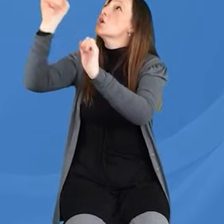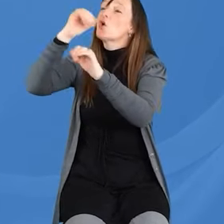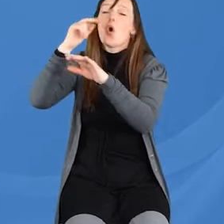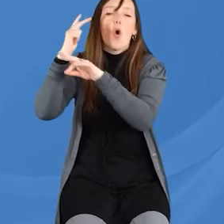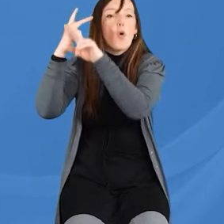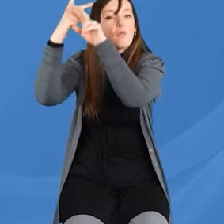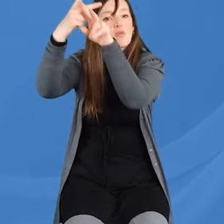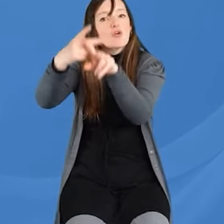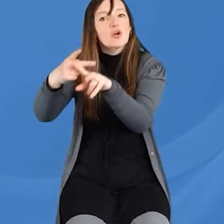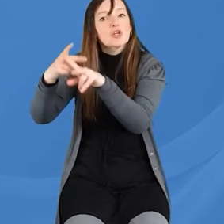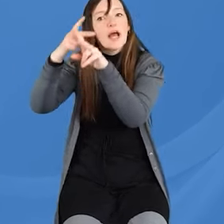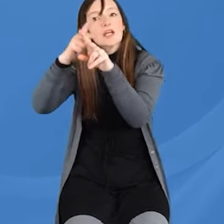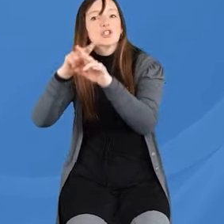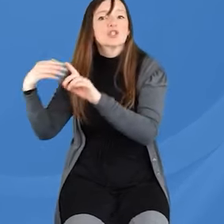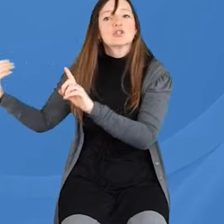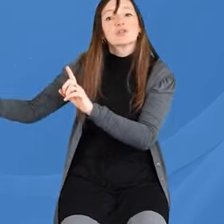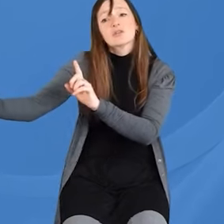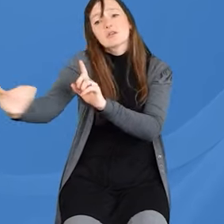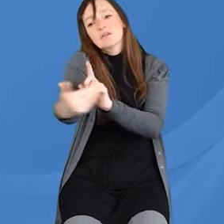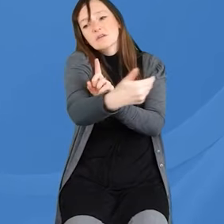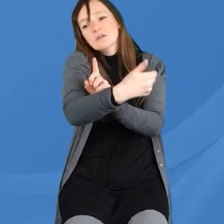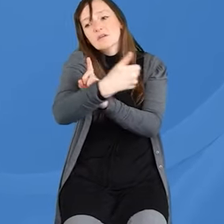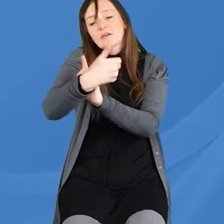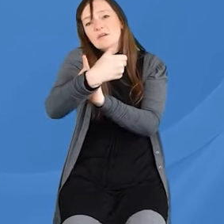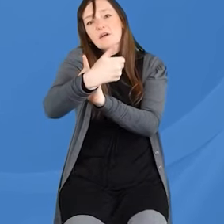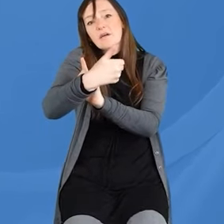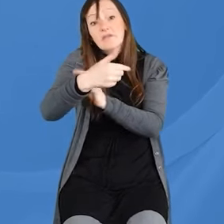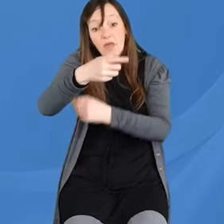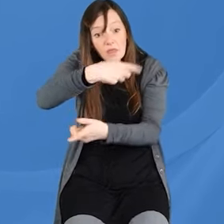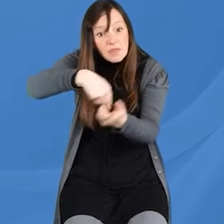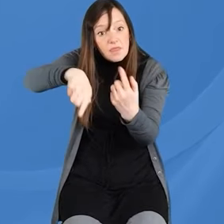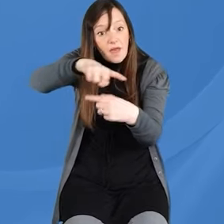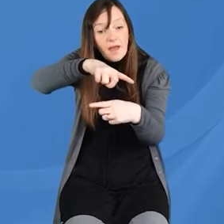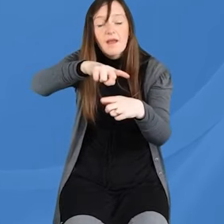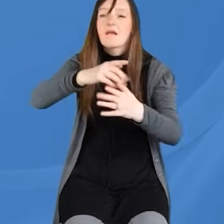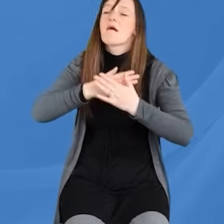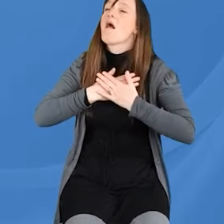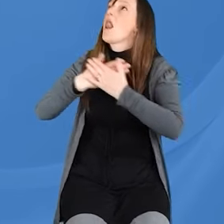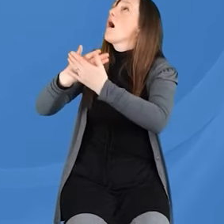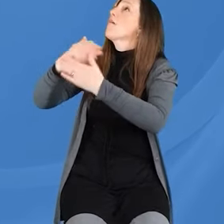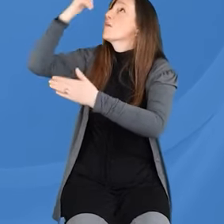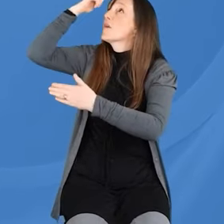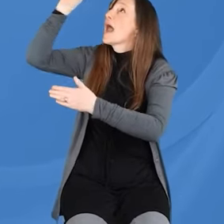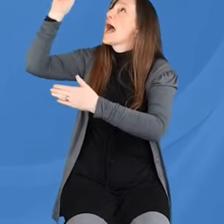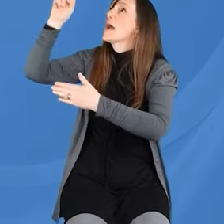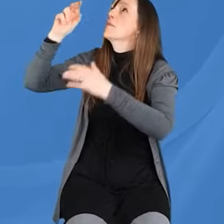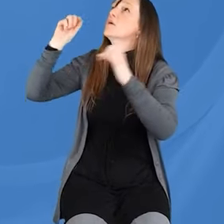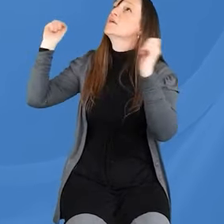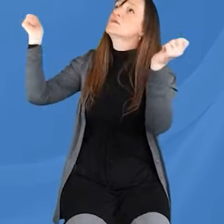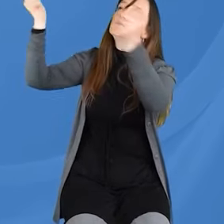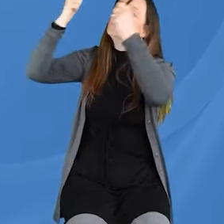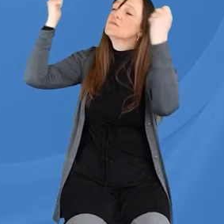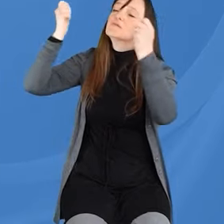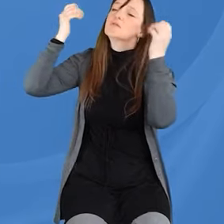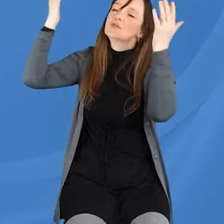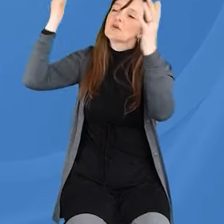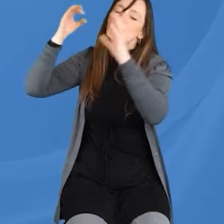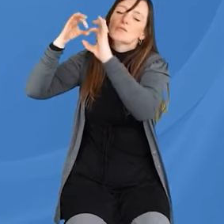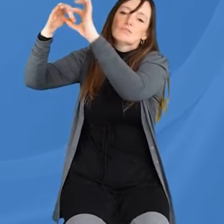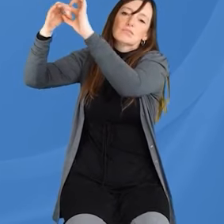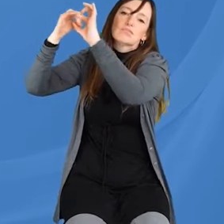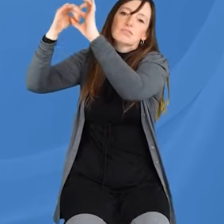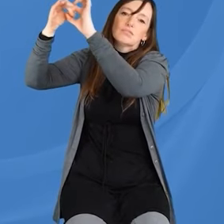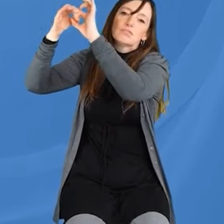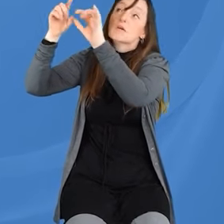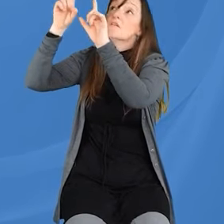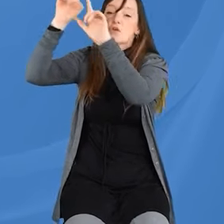spread your protection over them, that those who love your name may exult in you. For